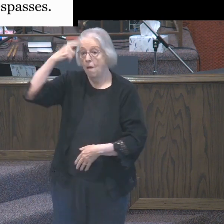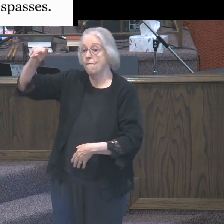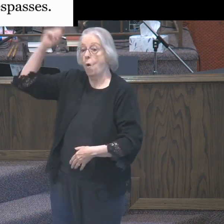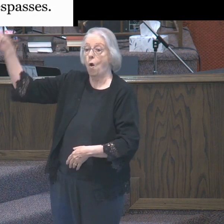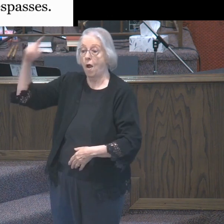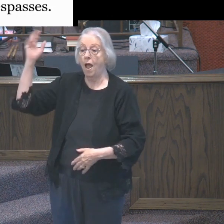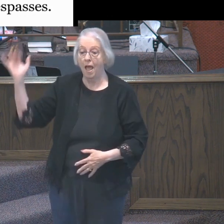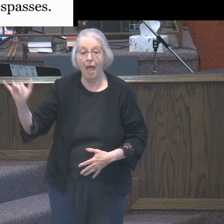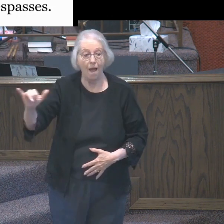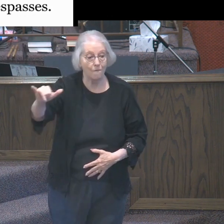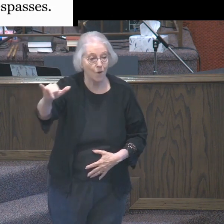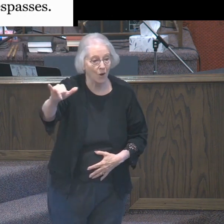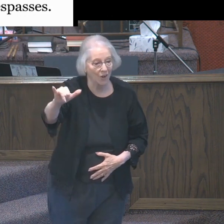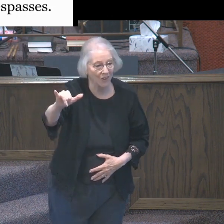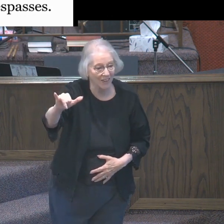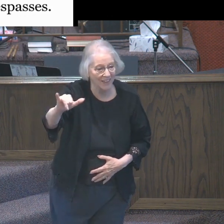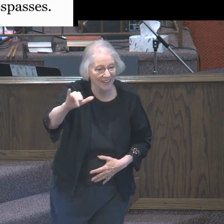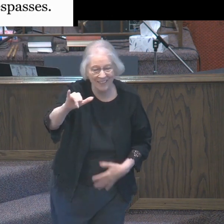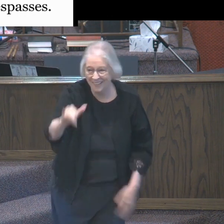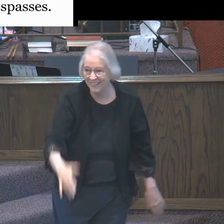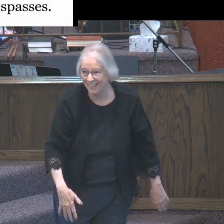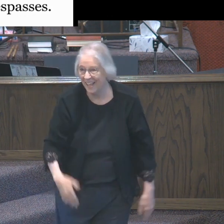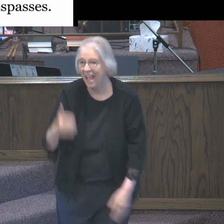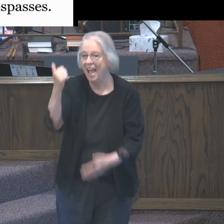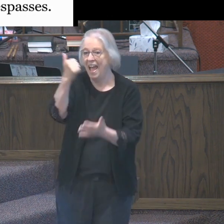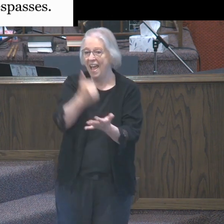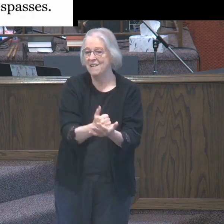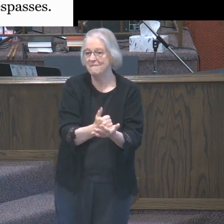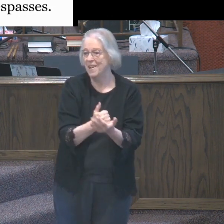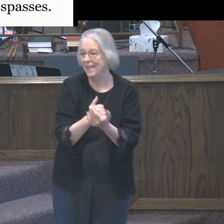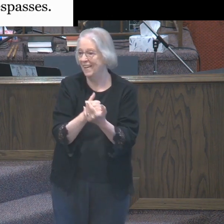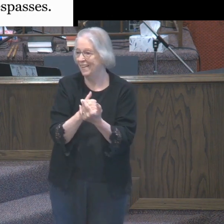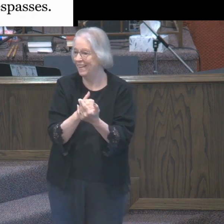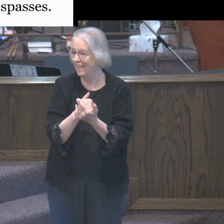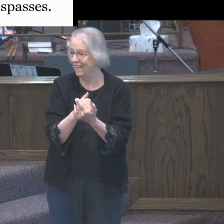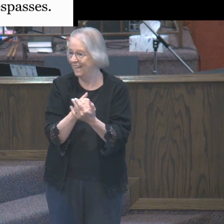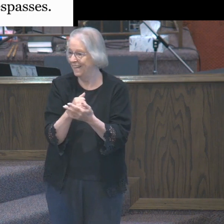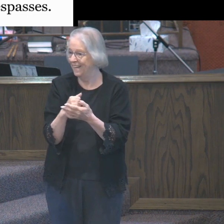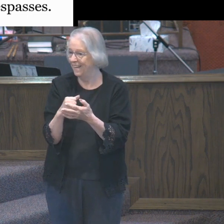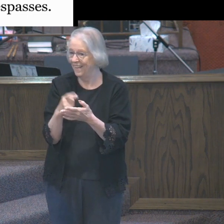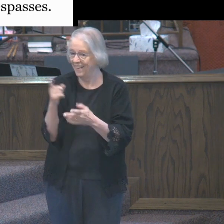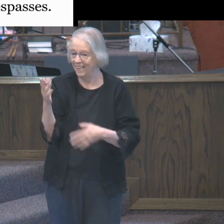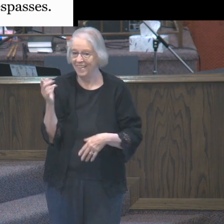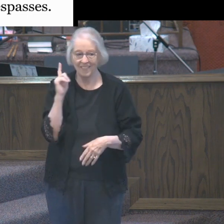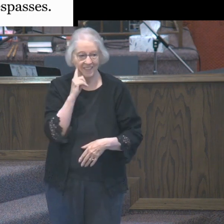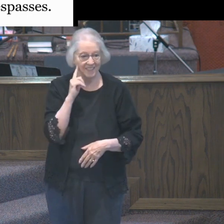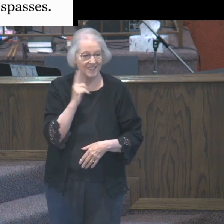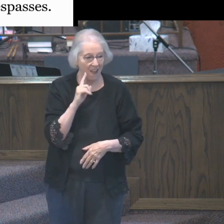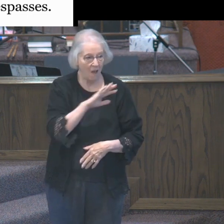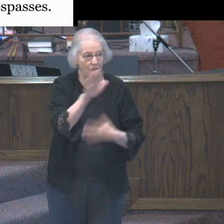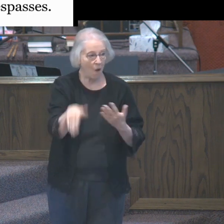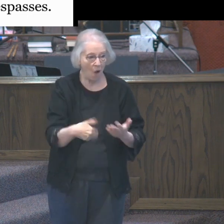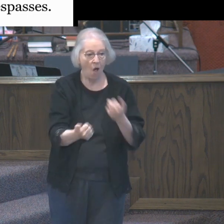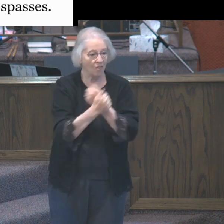If you forgive men their trespasses, your heavenly Father will also forgive you. But if you do not forgive men their